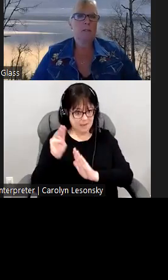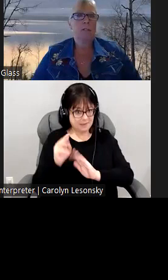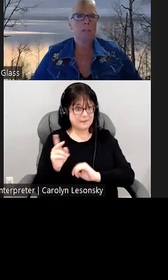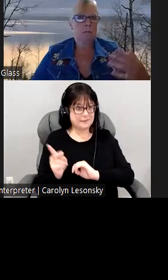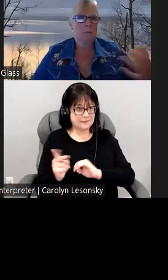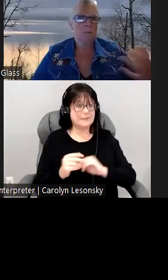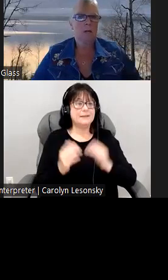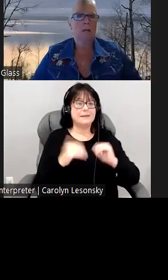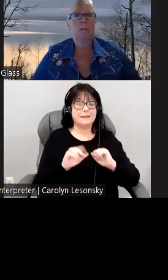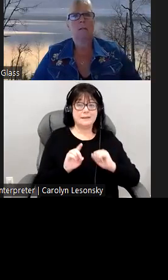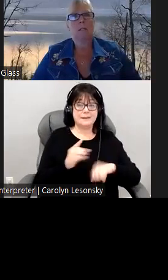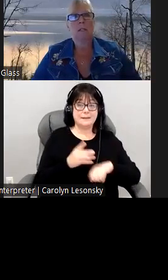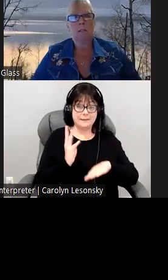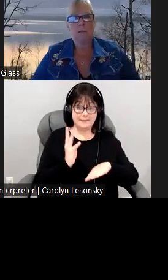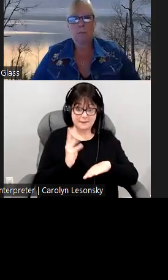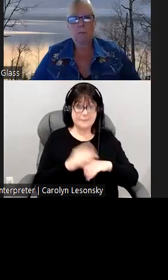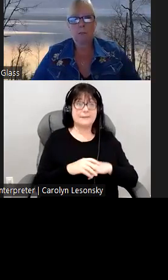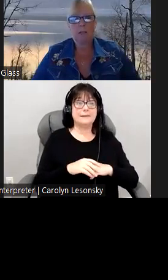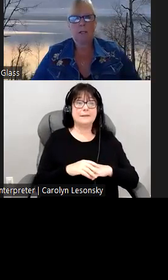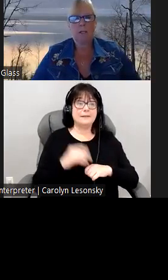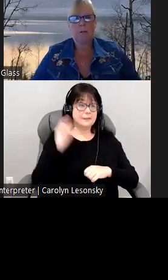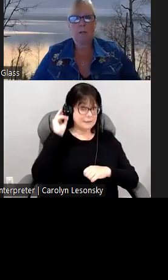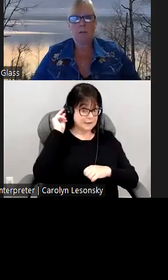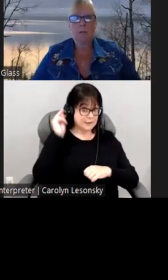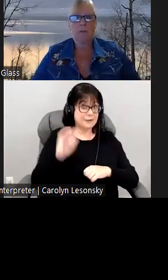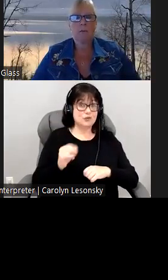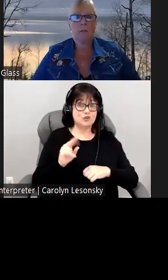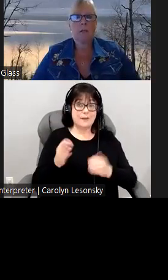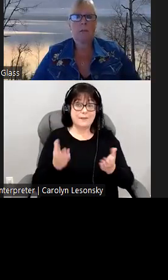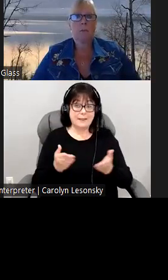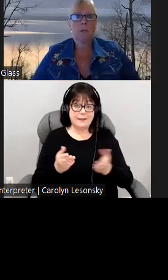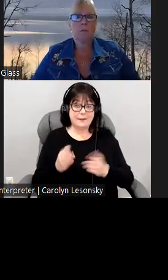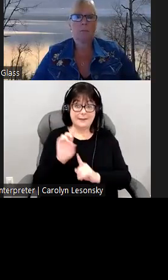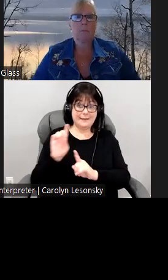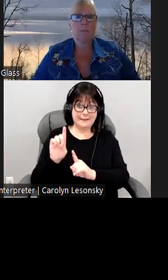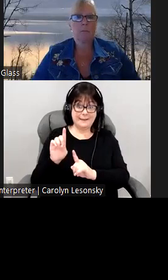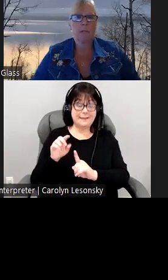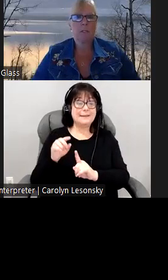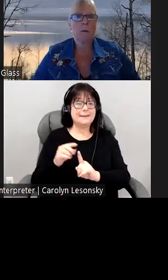Literacy Initiative, the ED, Jeff has been online today too. Thank you, Jeff, for helping with the